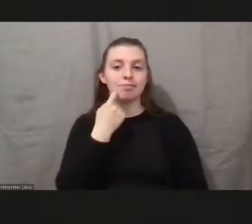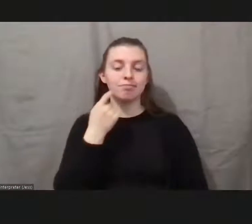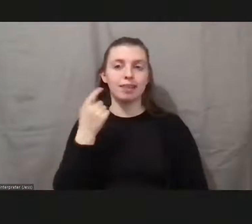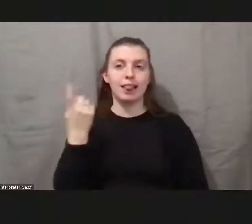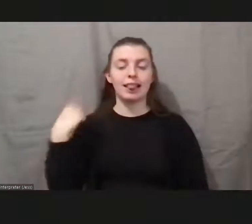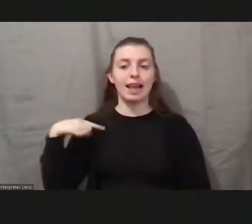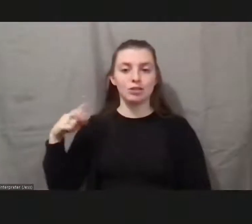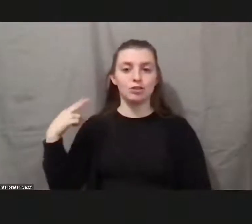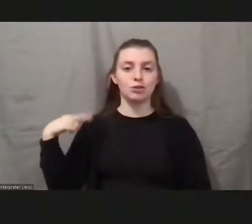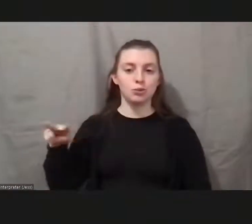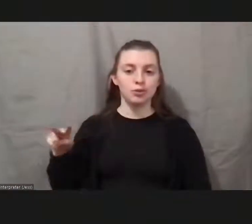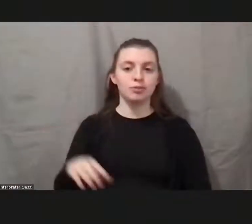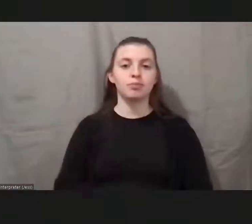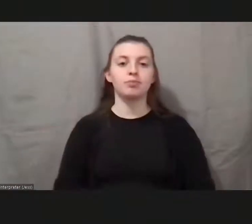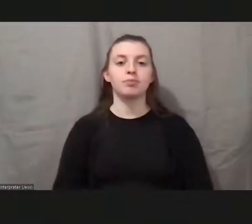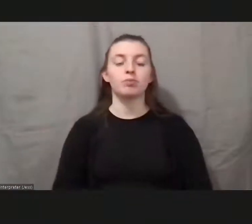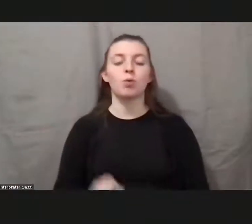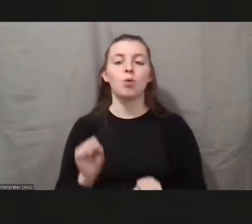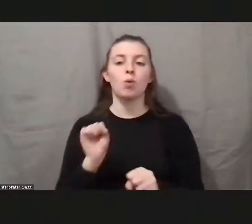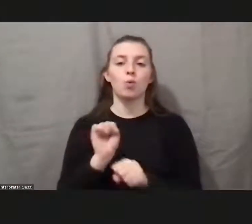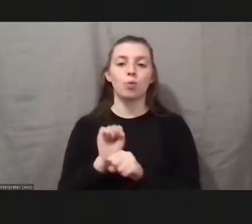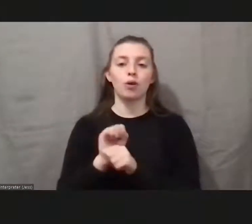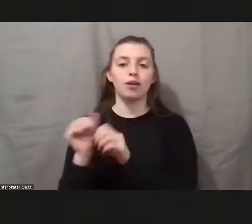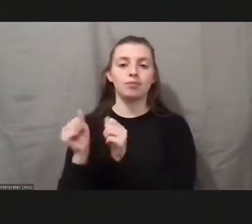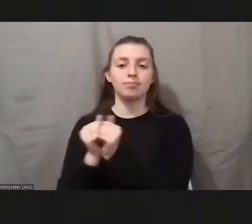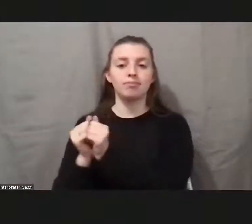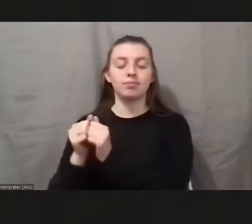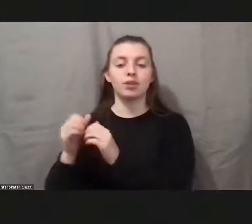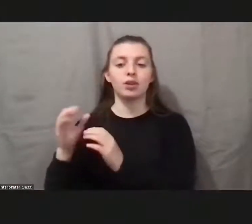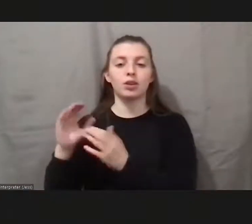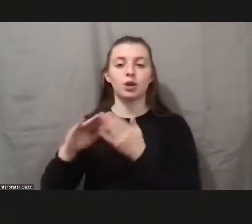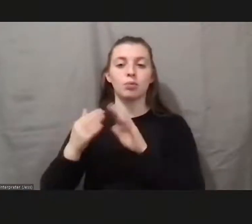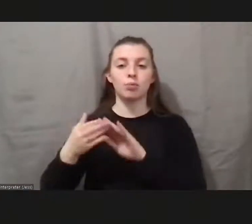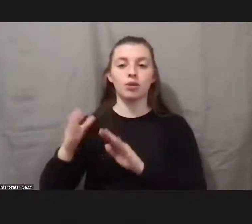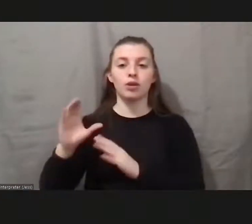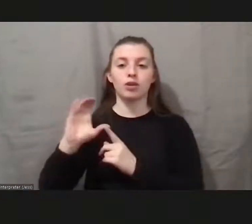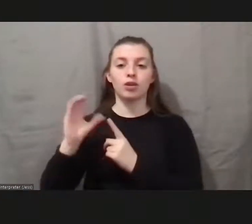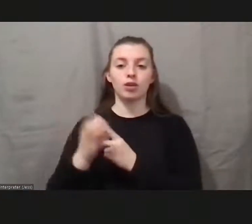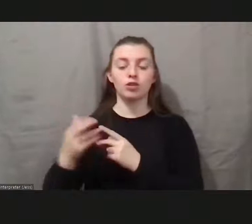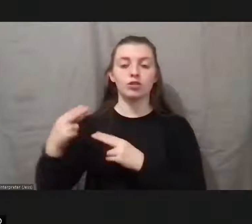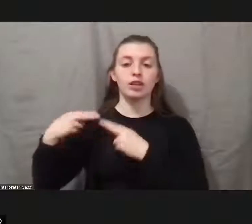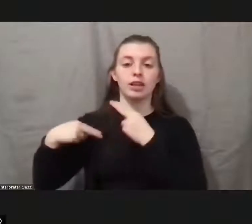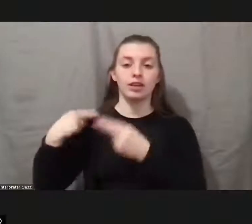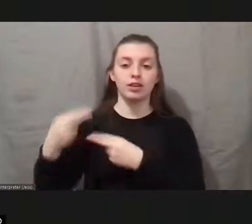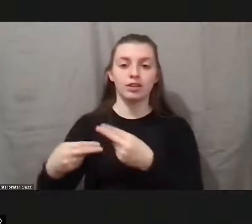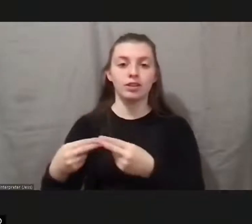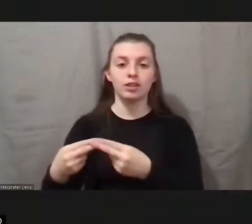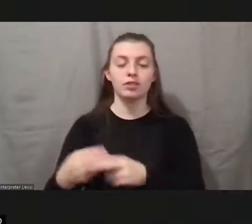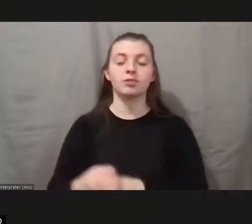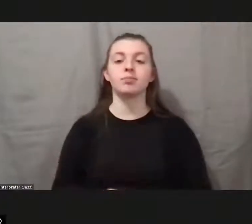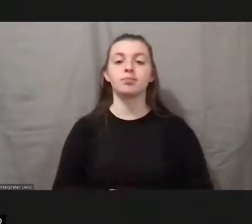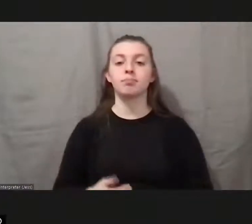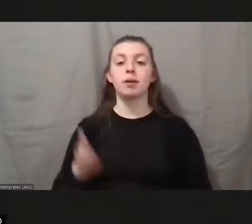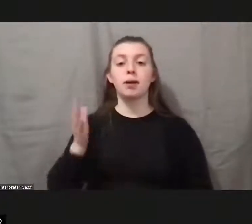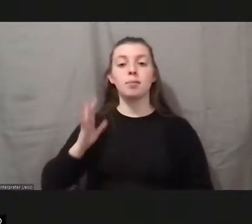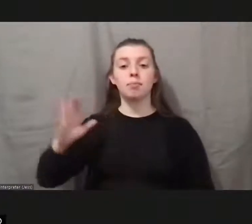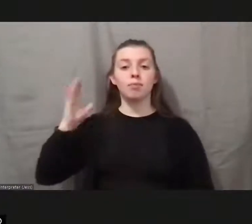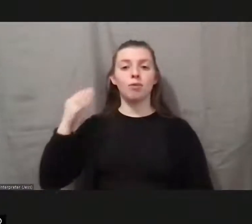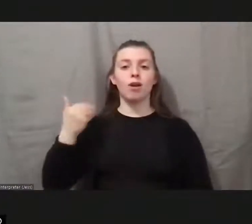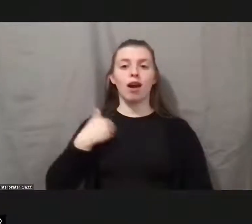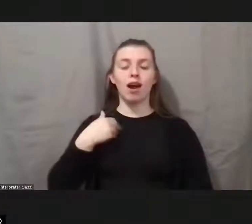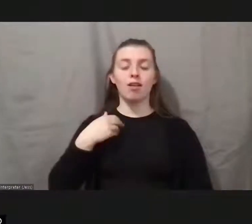closely with Communities, Culture, and Heritage to create a roadshow workshop where we traveled around Nova Scotia and gave a